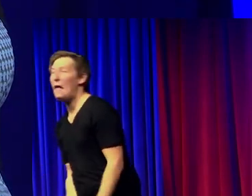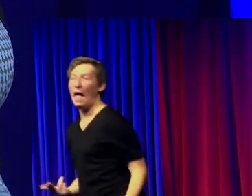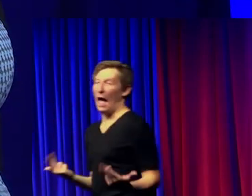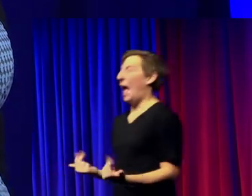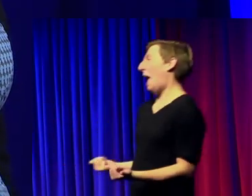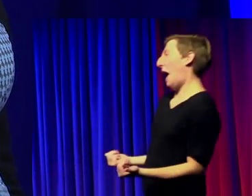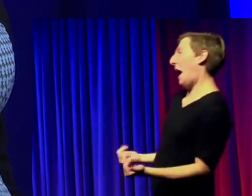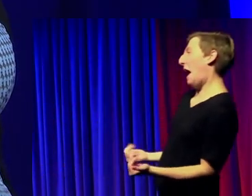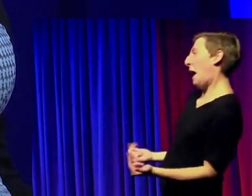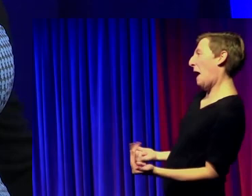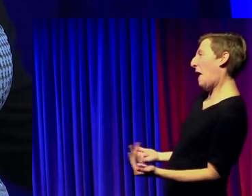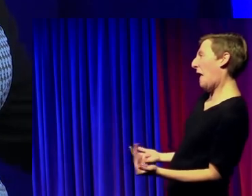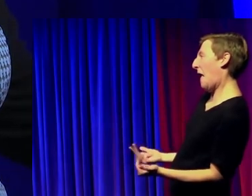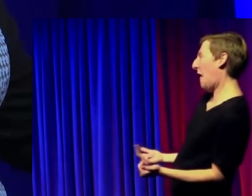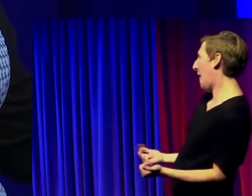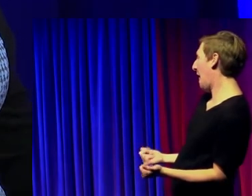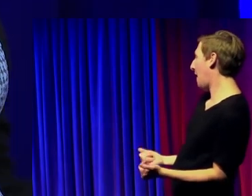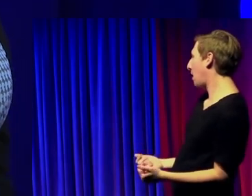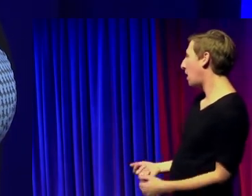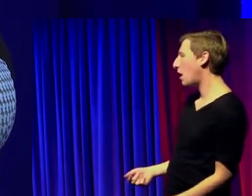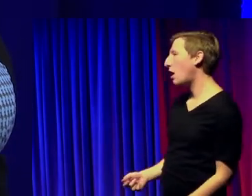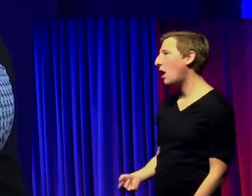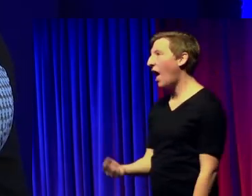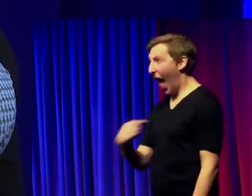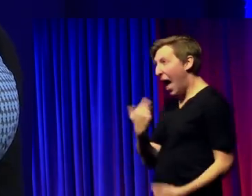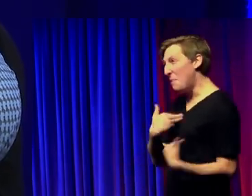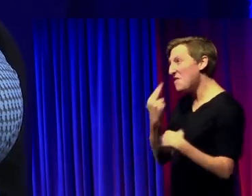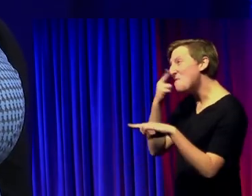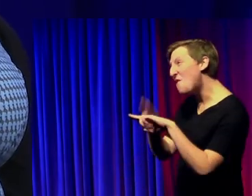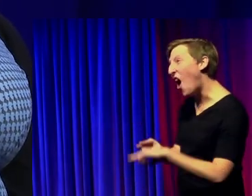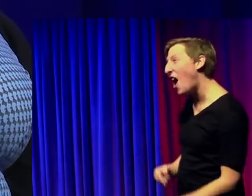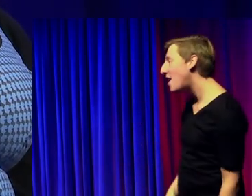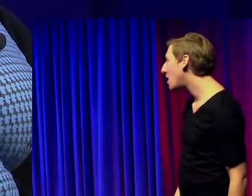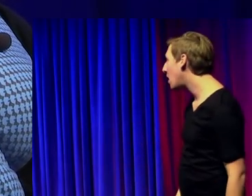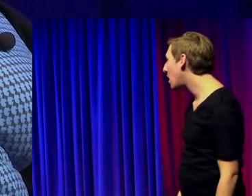Oh, I don't. What are you laughing about? This is fun.